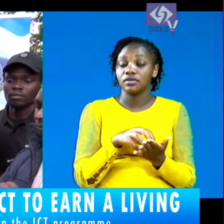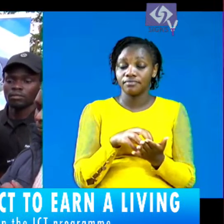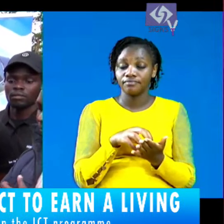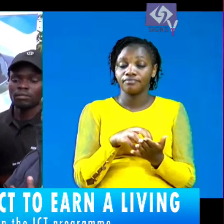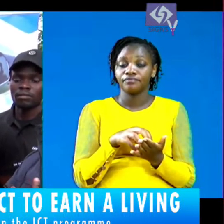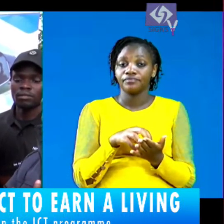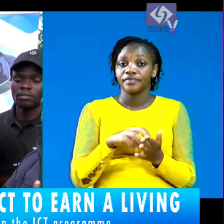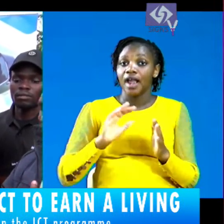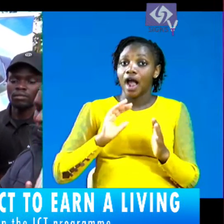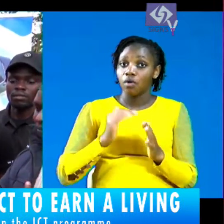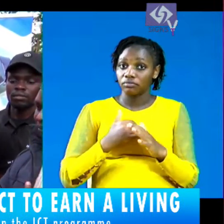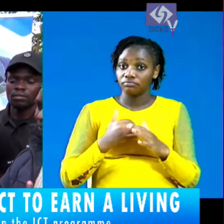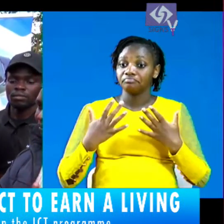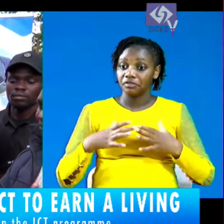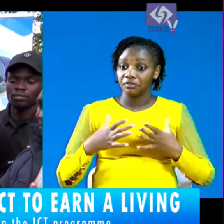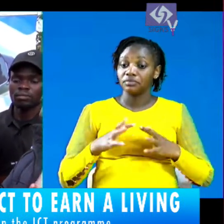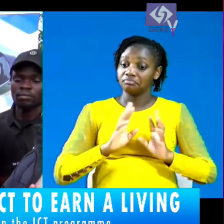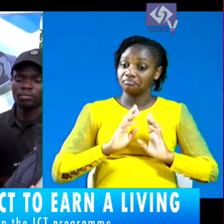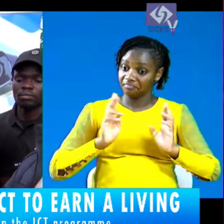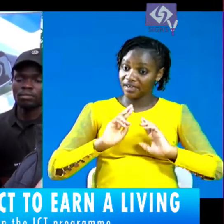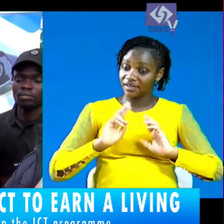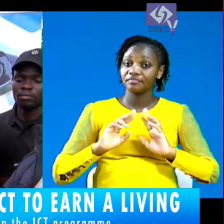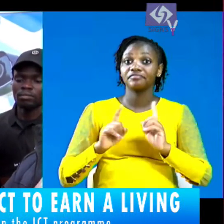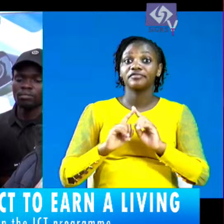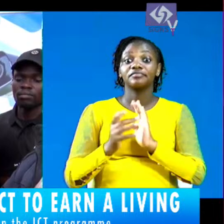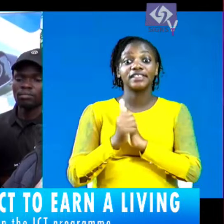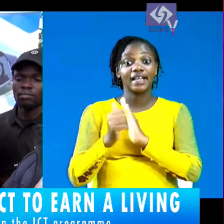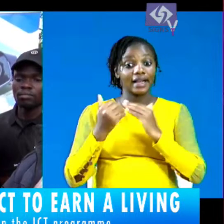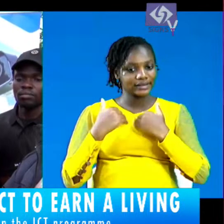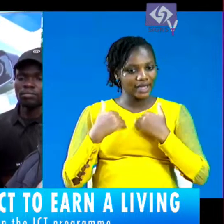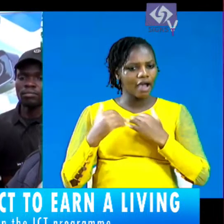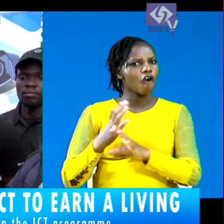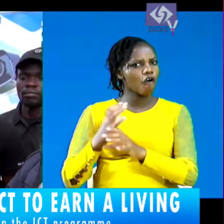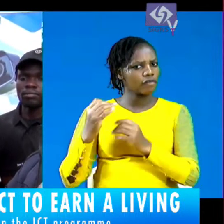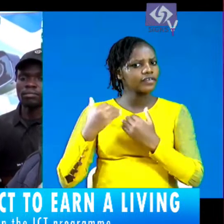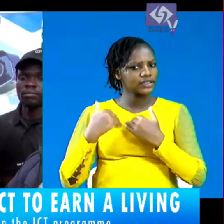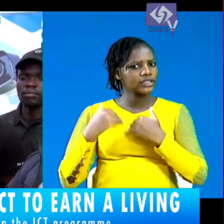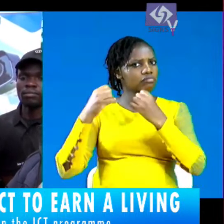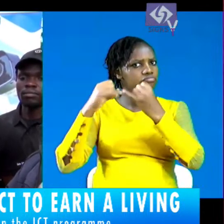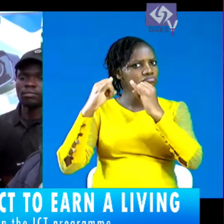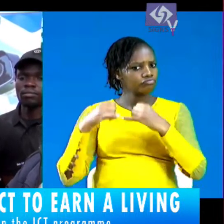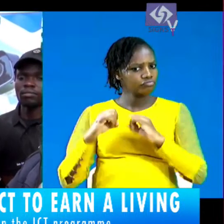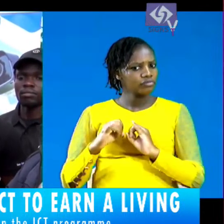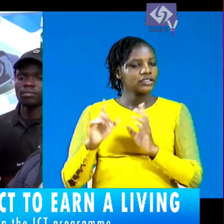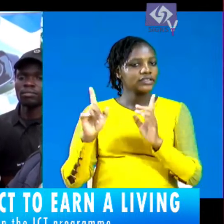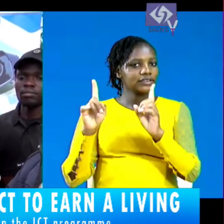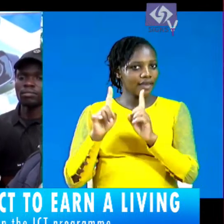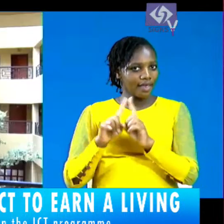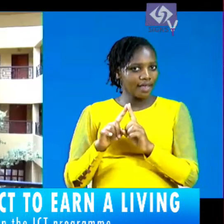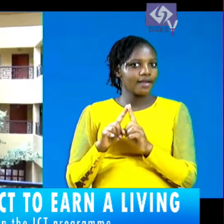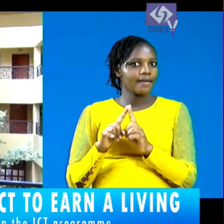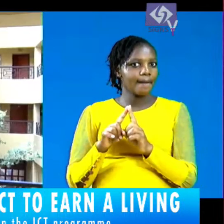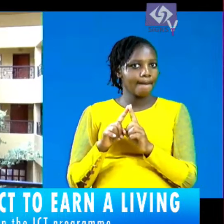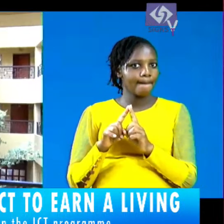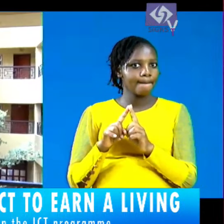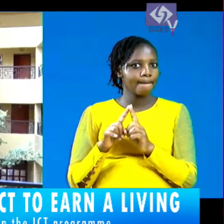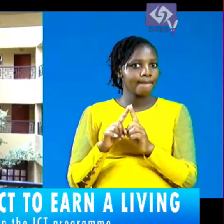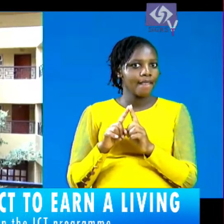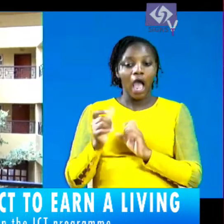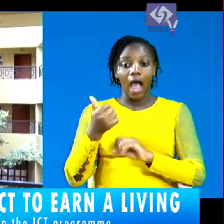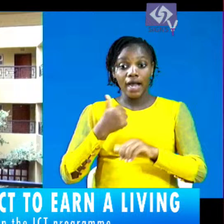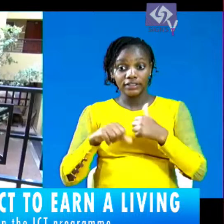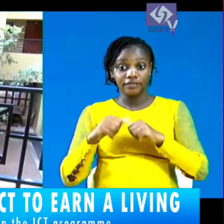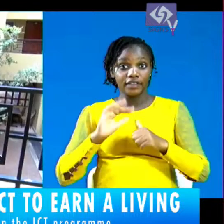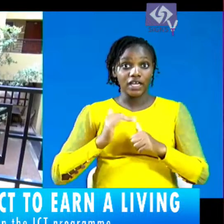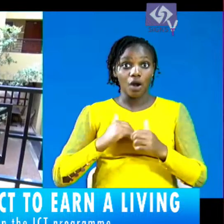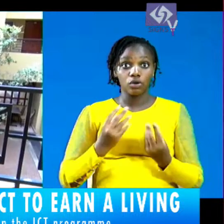our technicians are now able and skilled, confident enough to implement and put into action our solutions. For example,